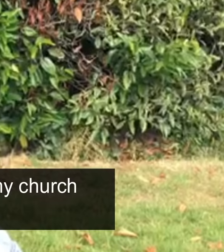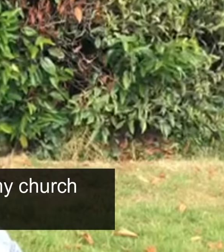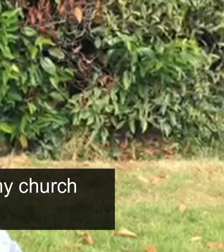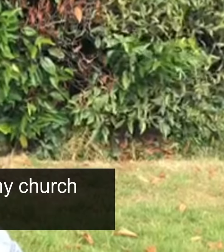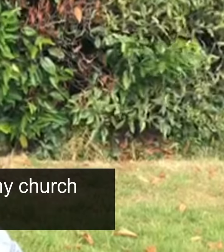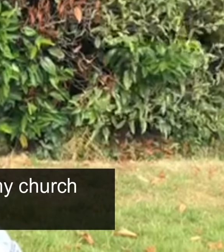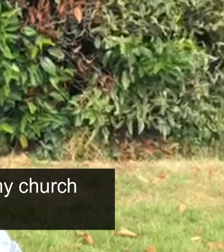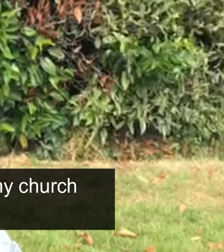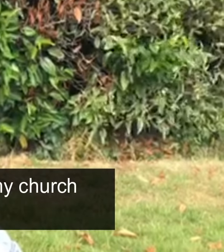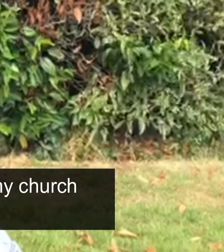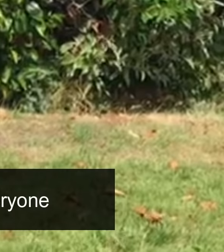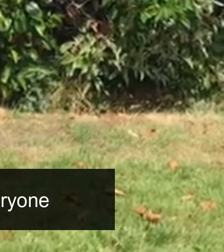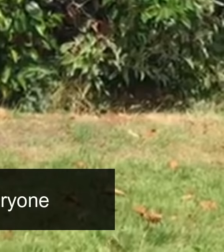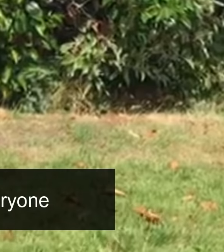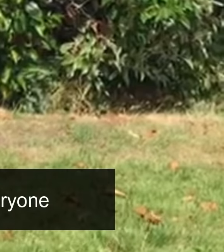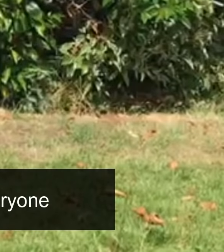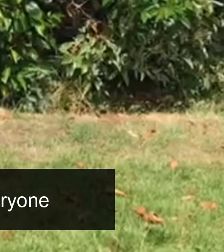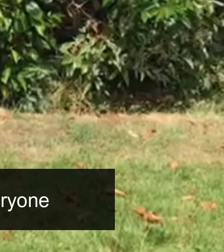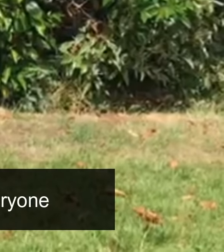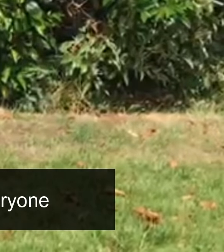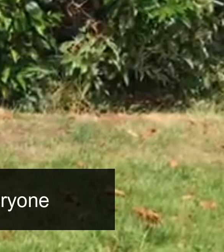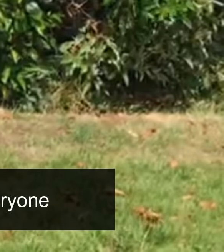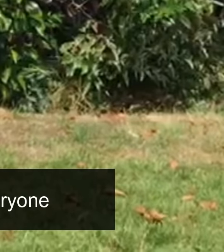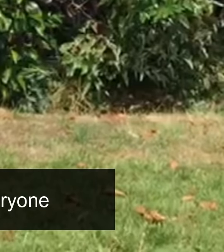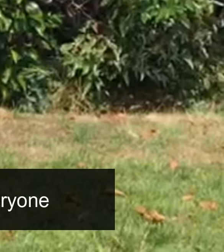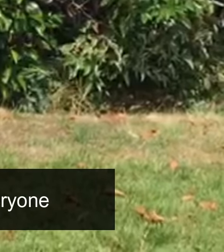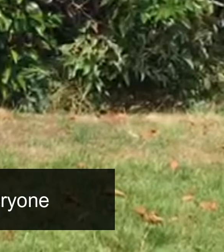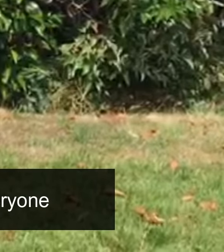my church family in 3D. Lovely to be